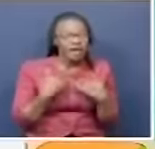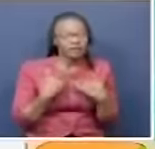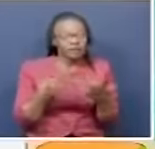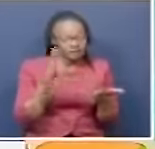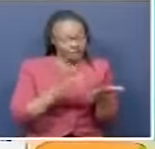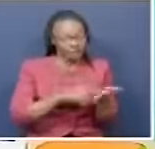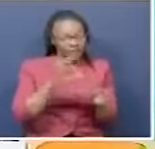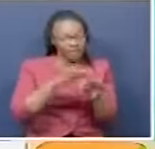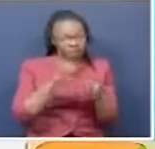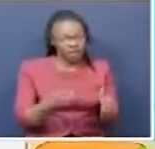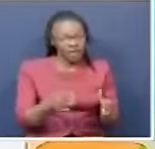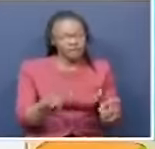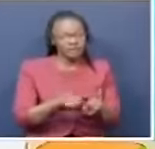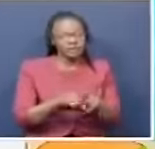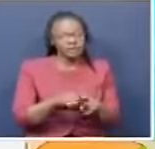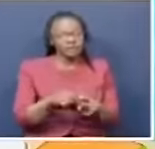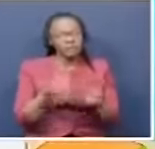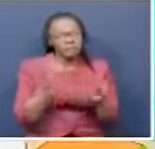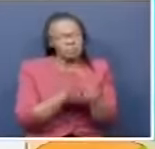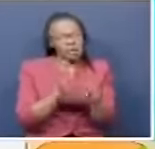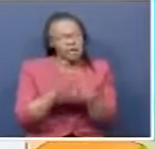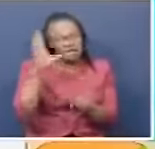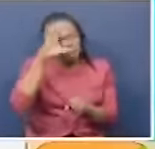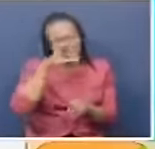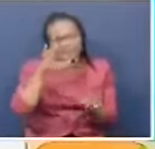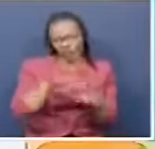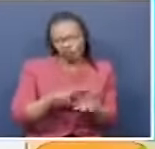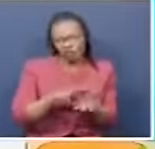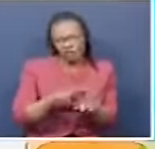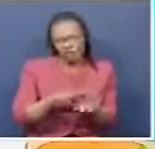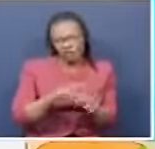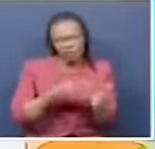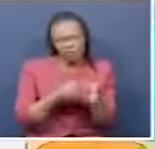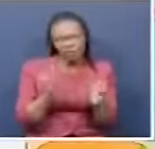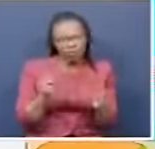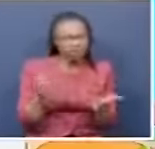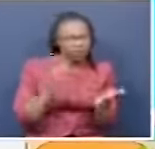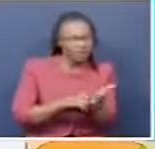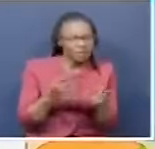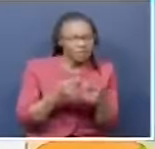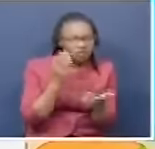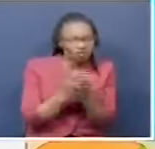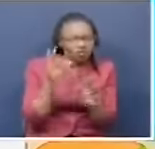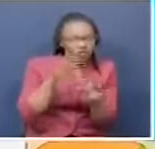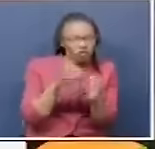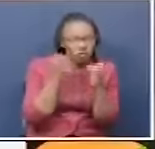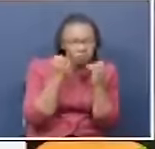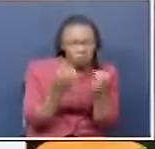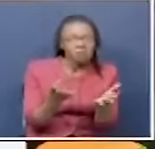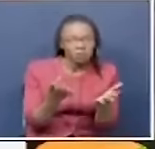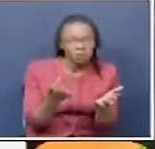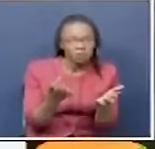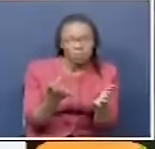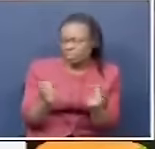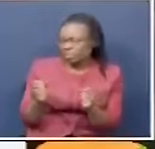voters and the turnout. So those still yes. are factors which will determine actually the turnout, regardless of what combinations you come up with. In fact, sorry, to yeah. just add on to